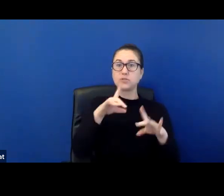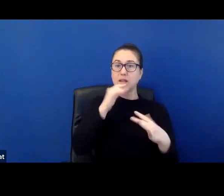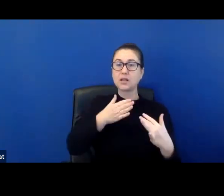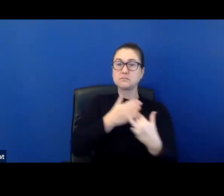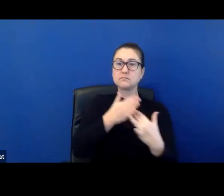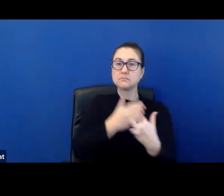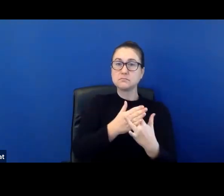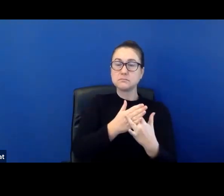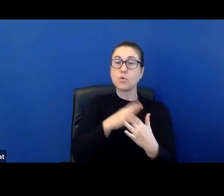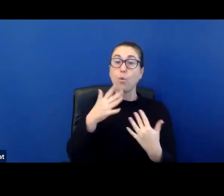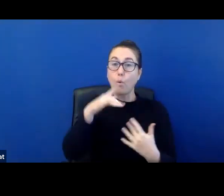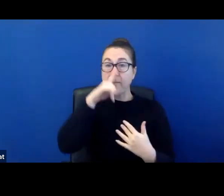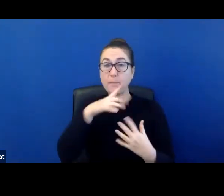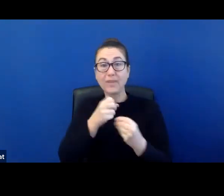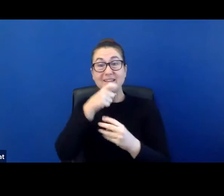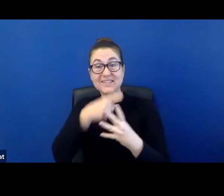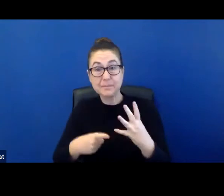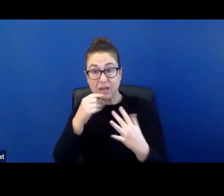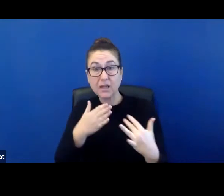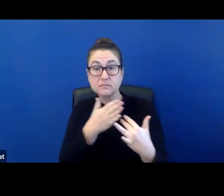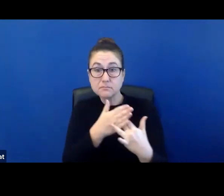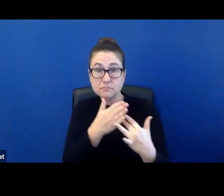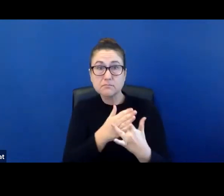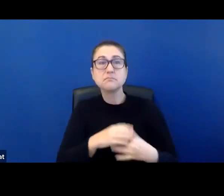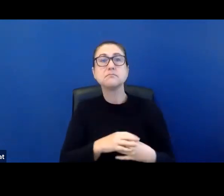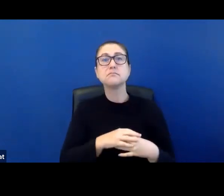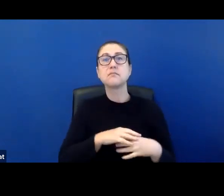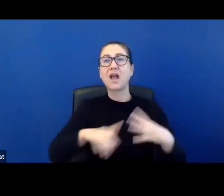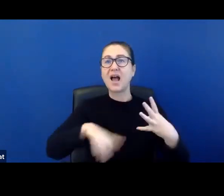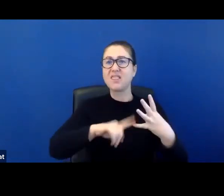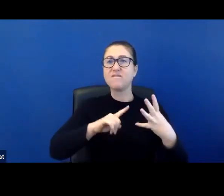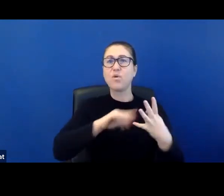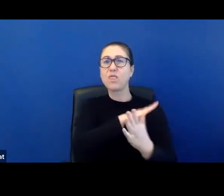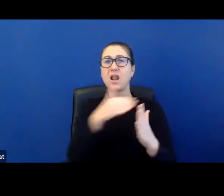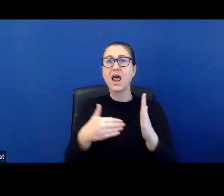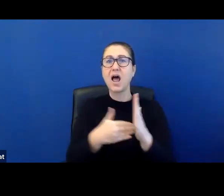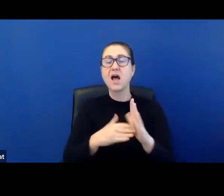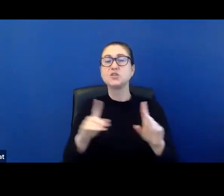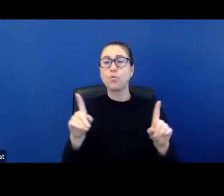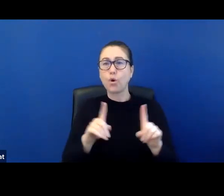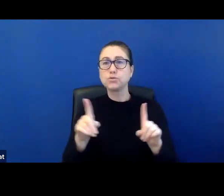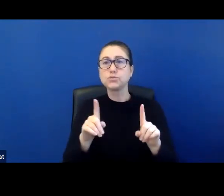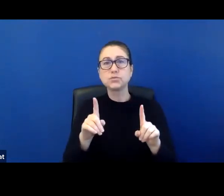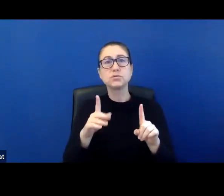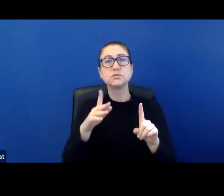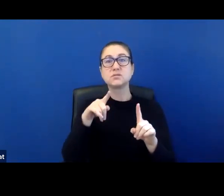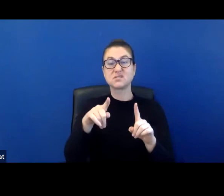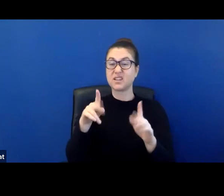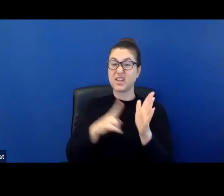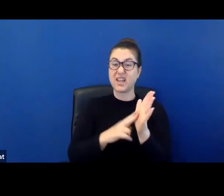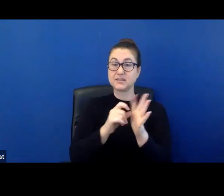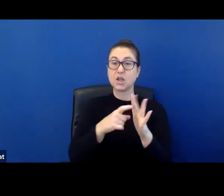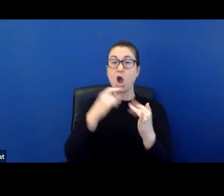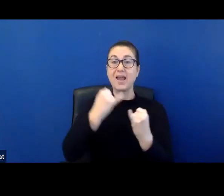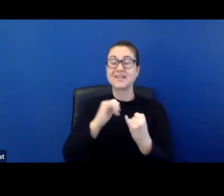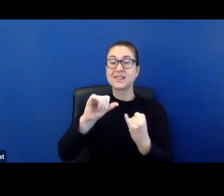disability. And the fourth and final thing I wanted to mention at this point was how the funding under the